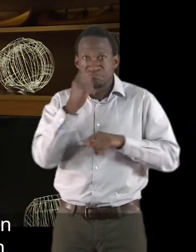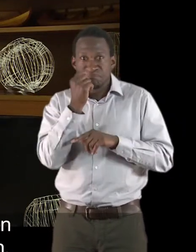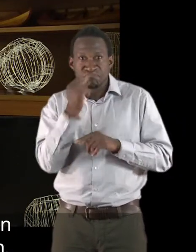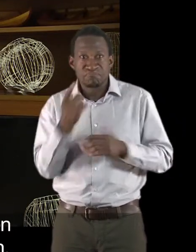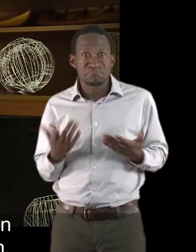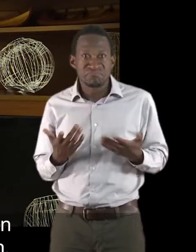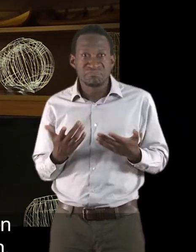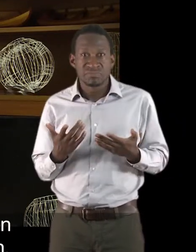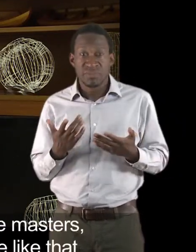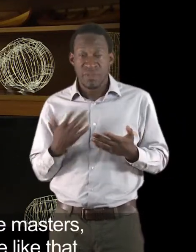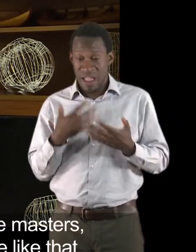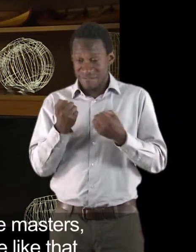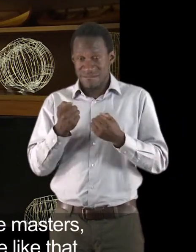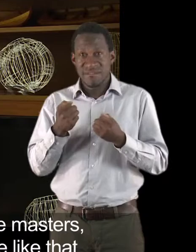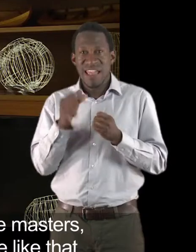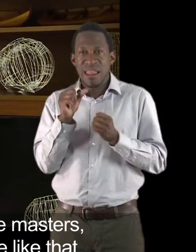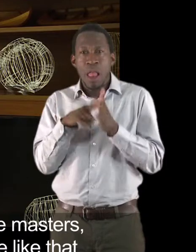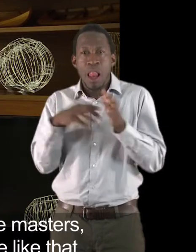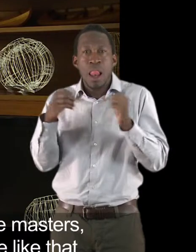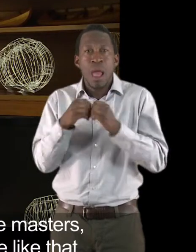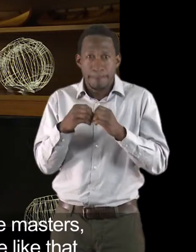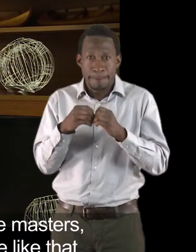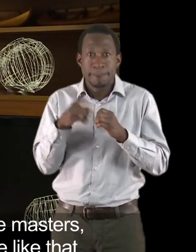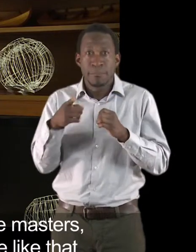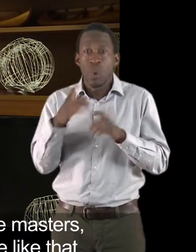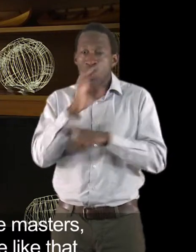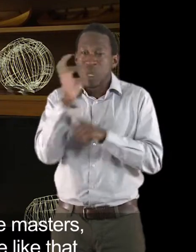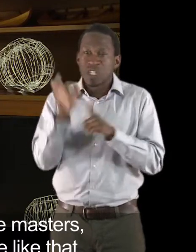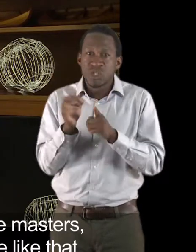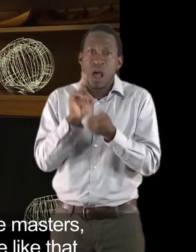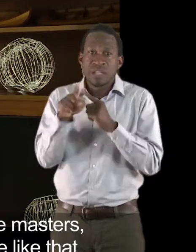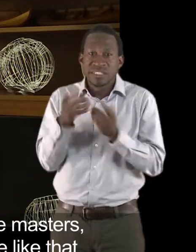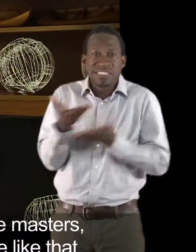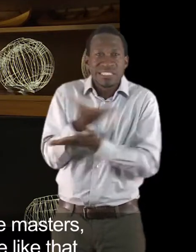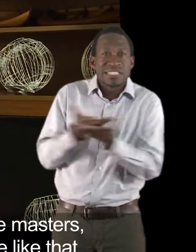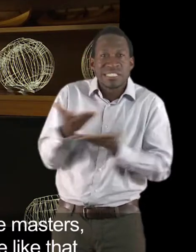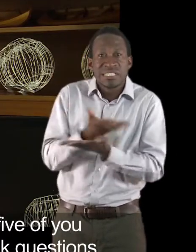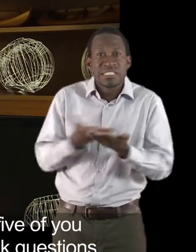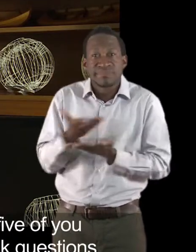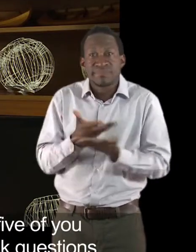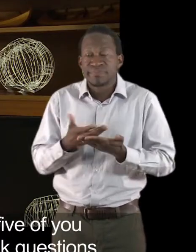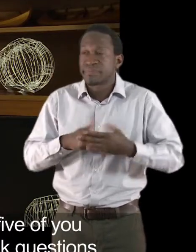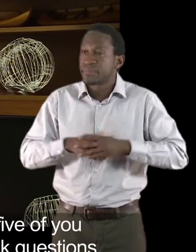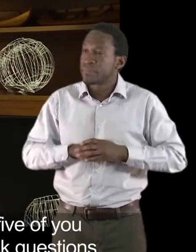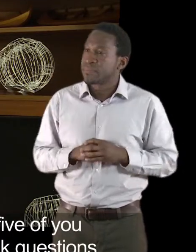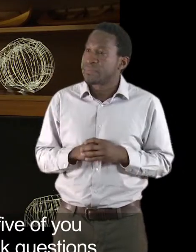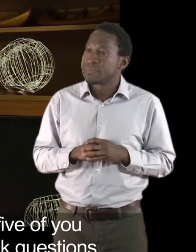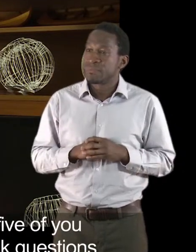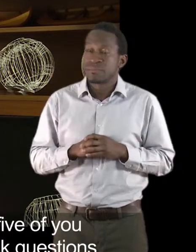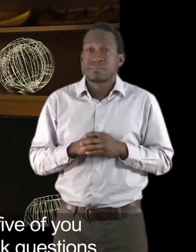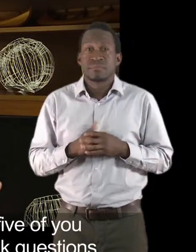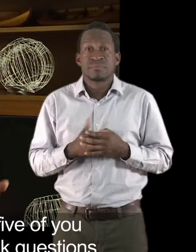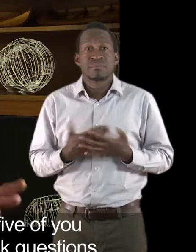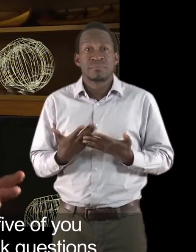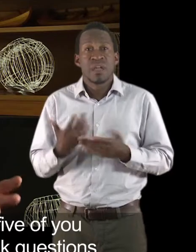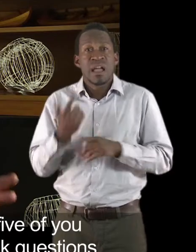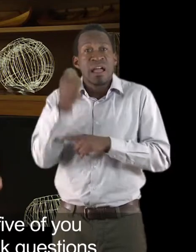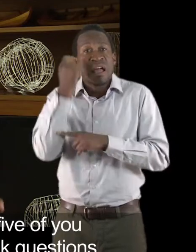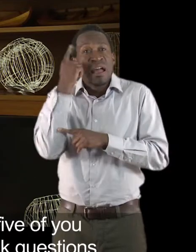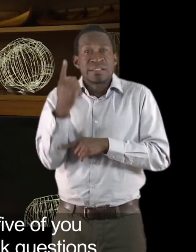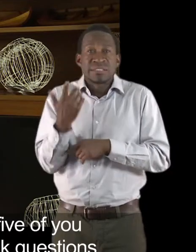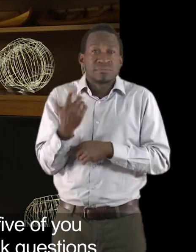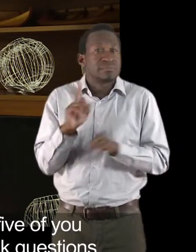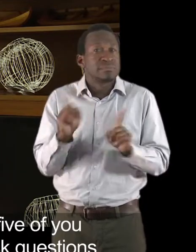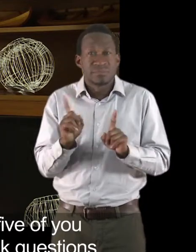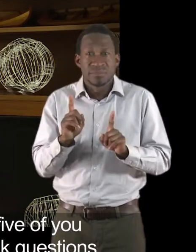and answer session. And the idea was that one of the masters, the headmaster or someone like that, would sit down, and 4 or 5 of